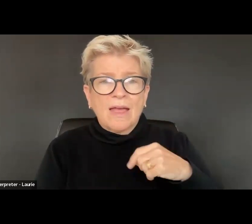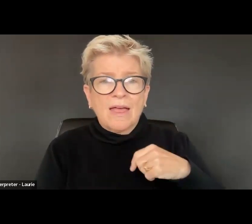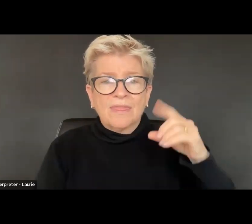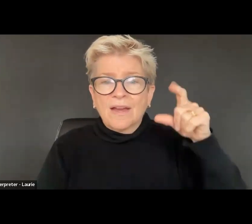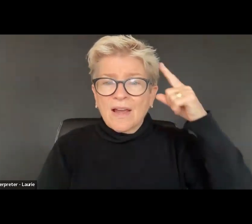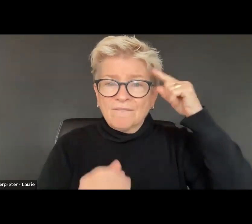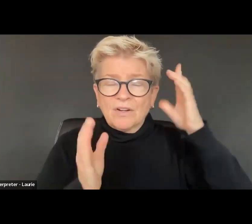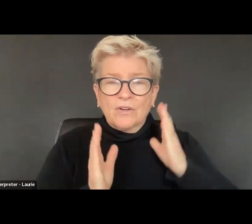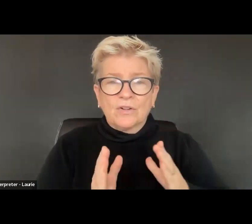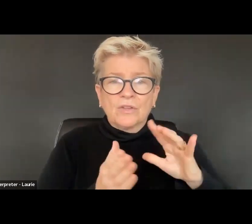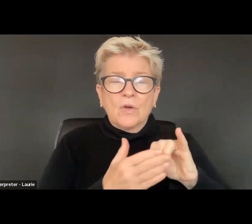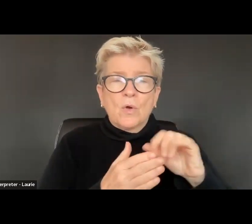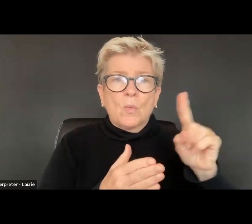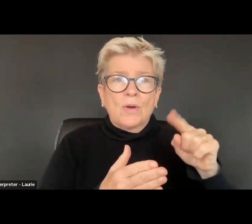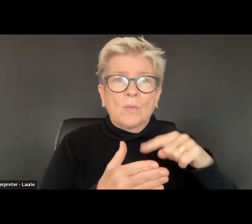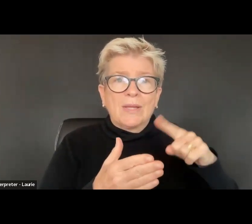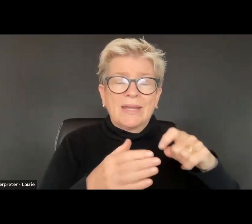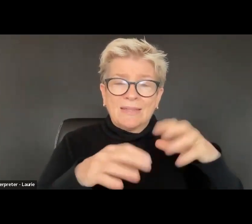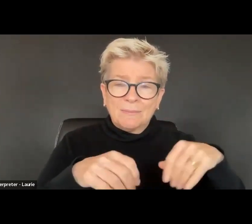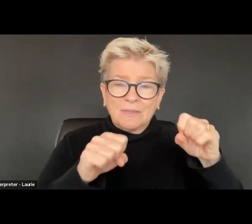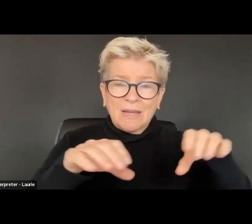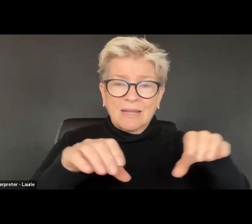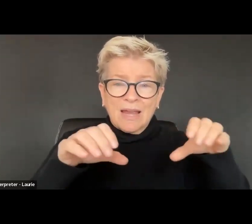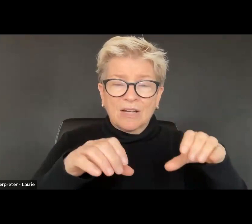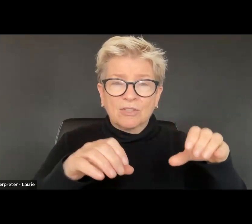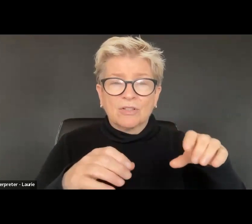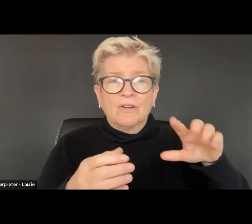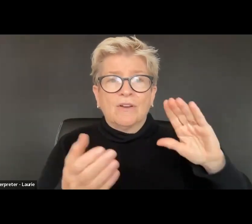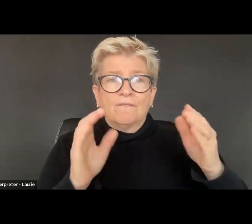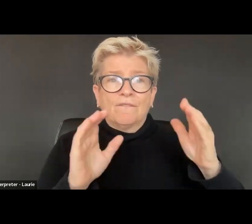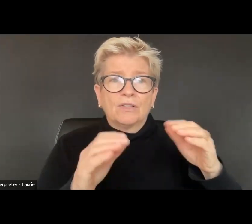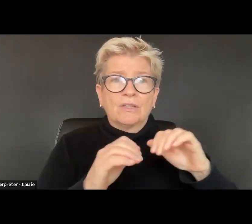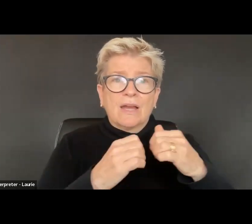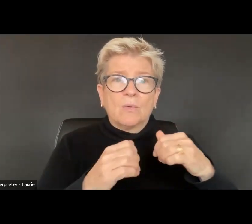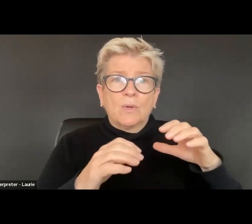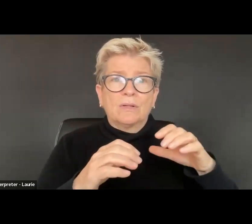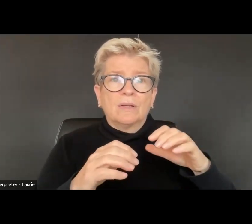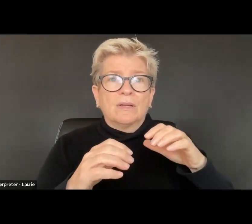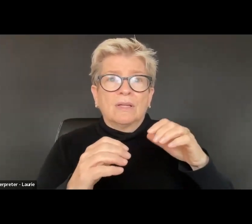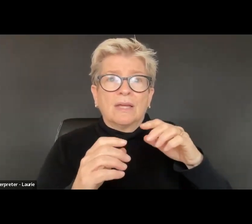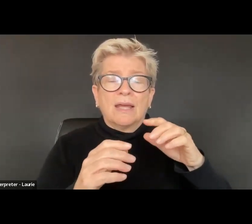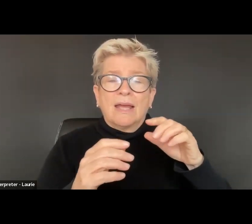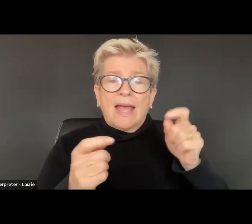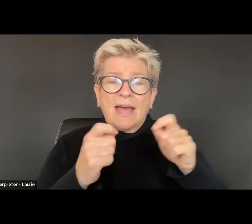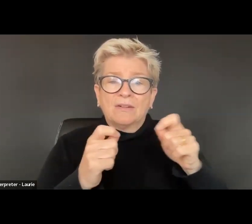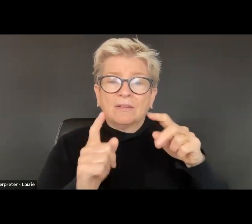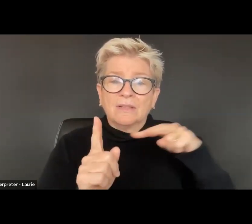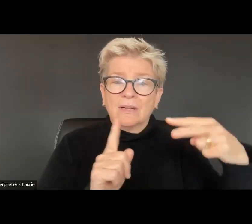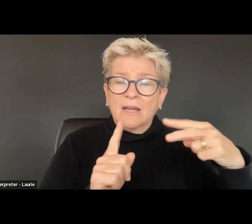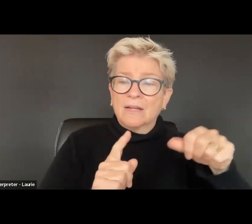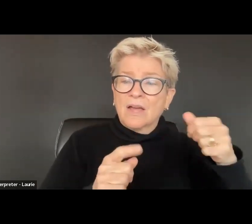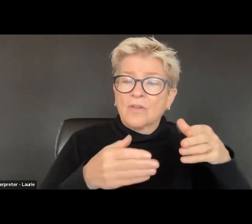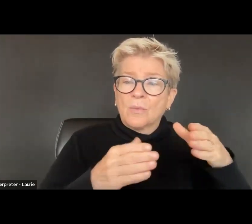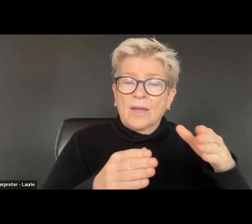asking them to consider taking versus other things that are being handled in a different way, that would be helpful. Okay, great.